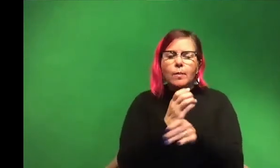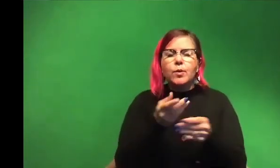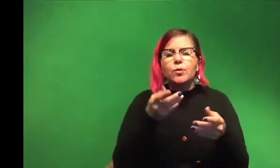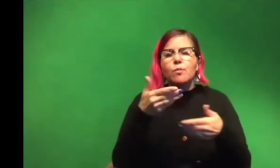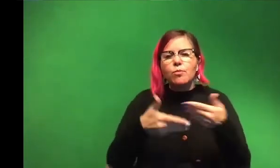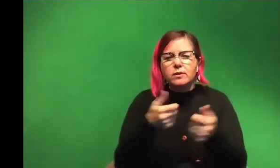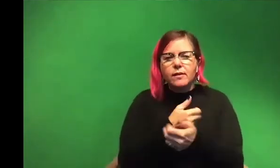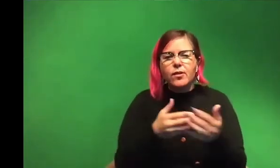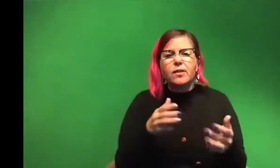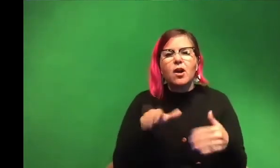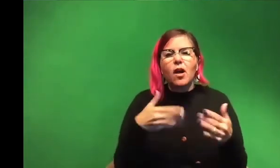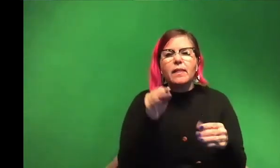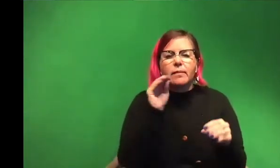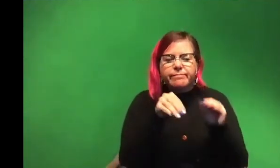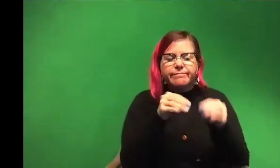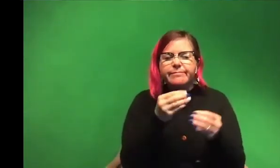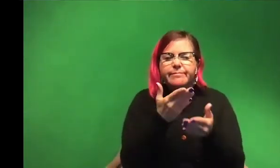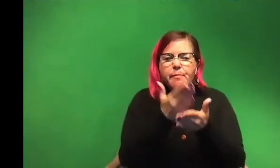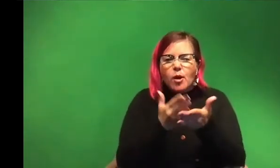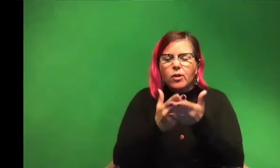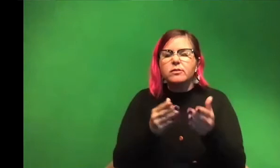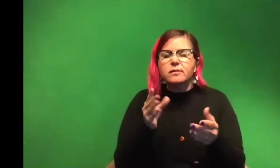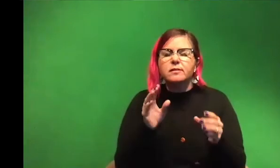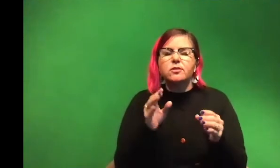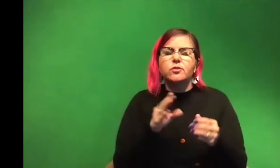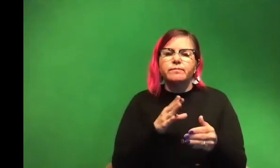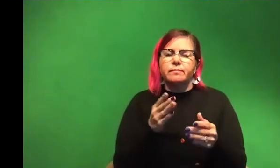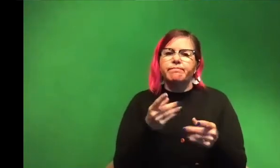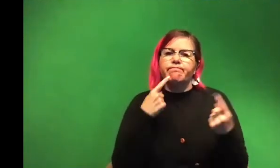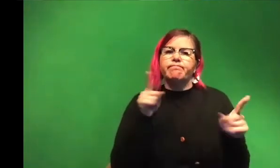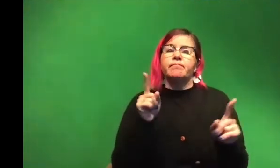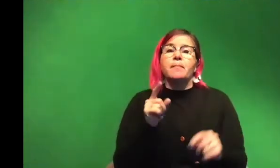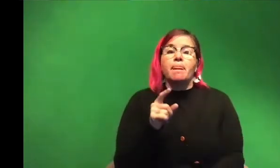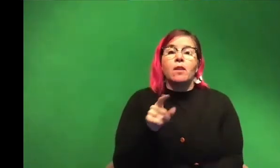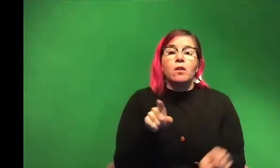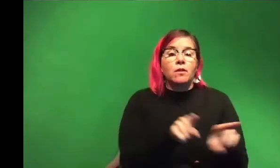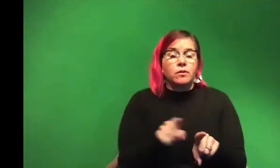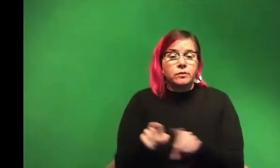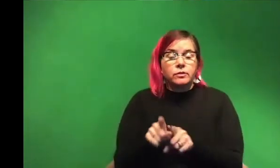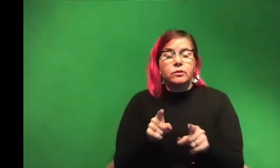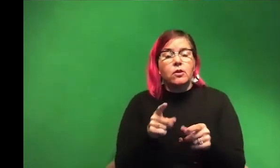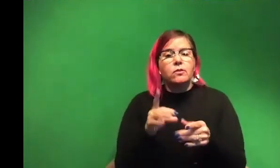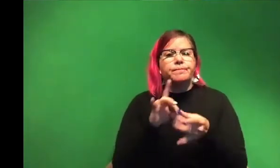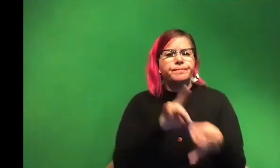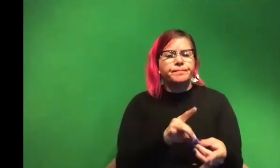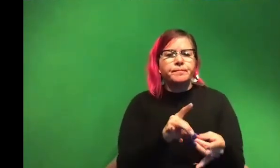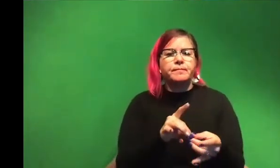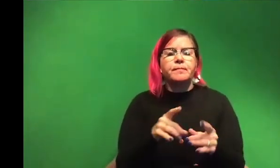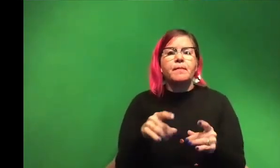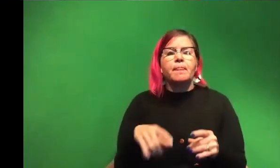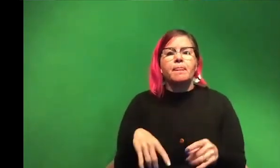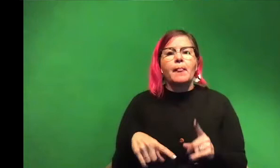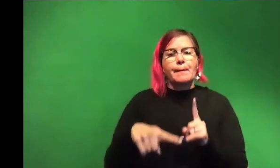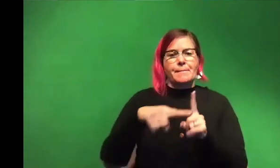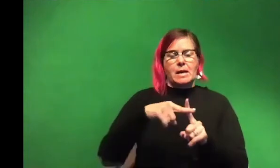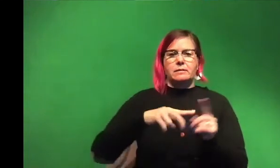like all the other little bits and pieces that you need in order to get it done. But it also refers to the positive